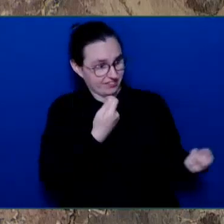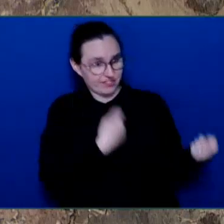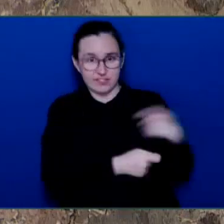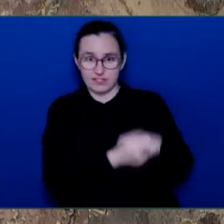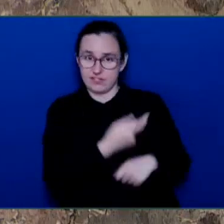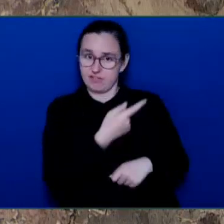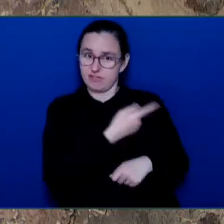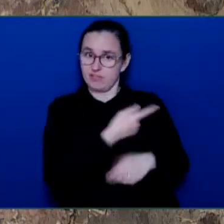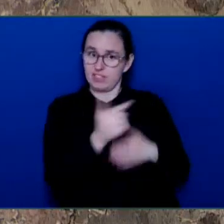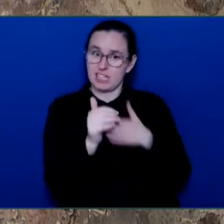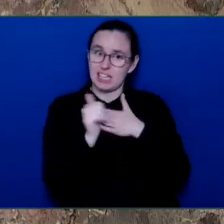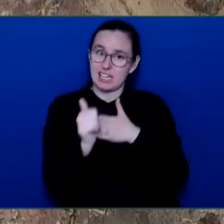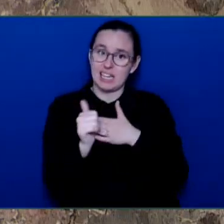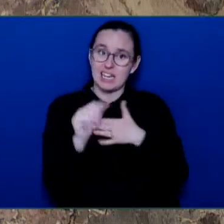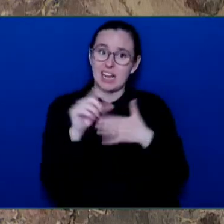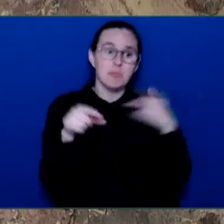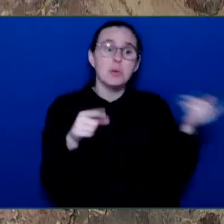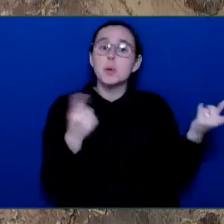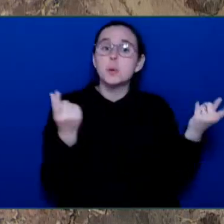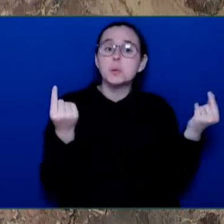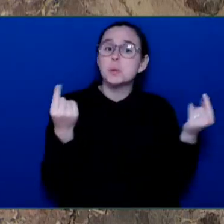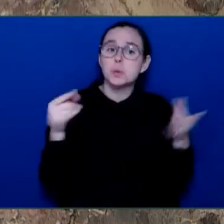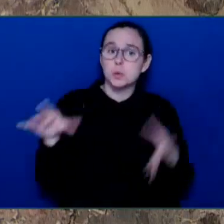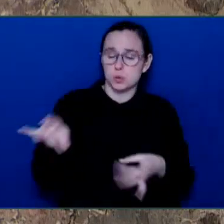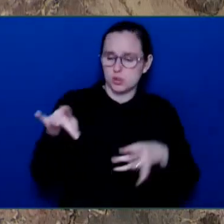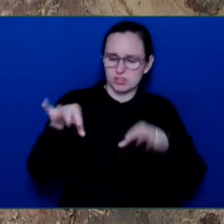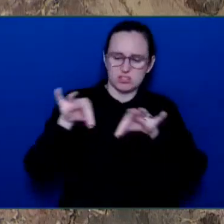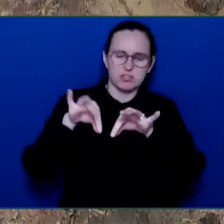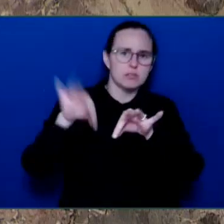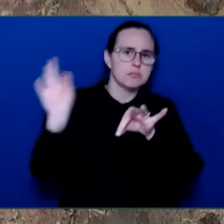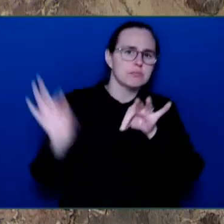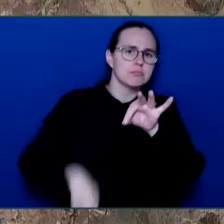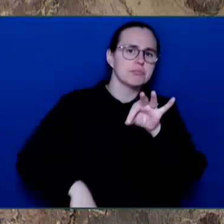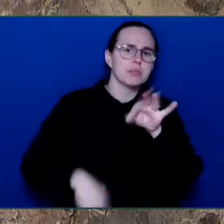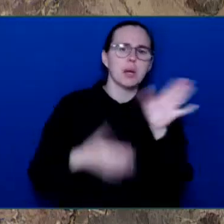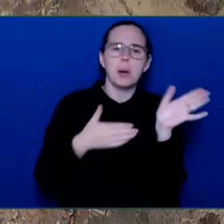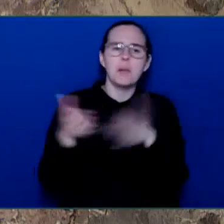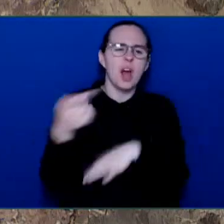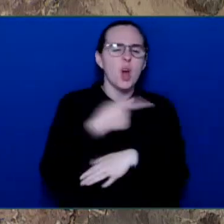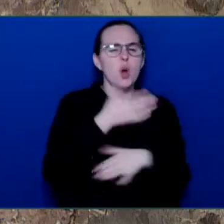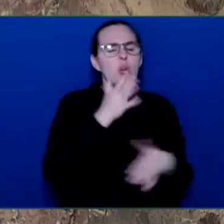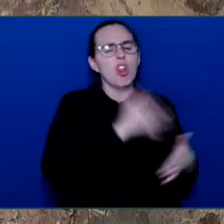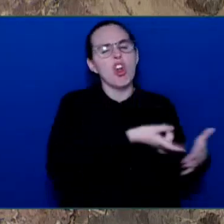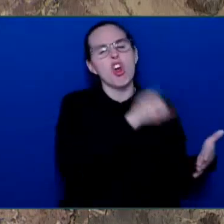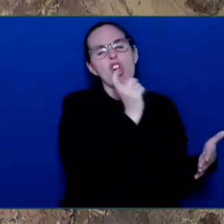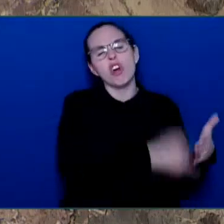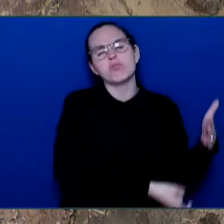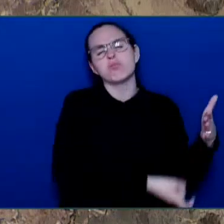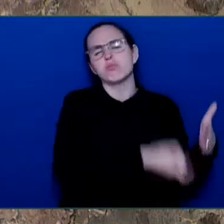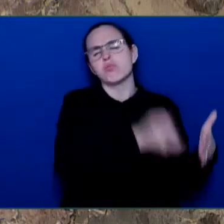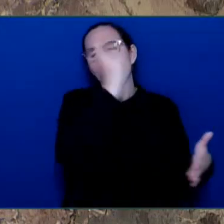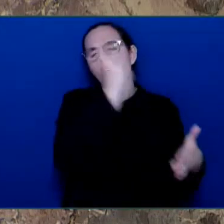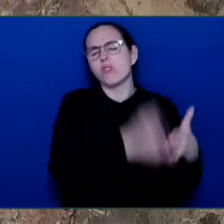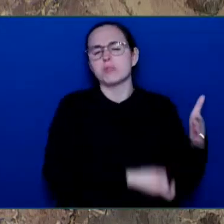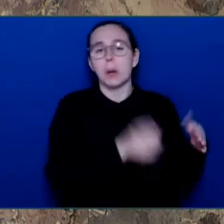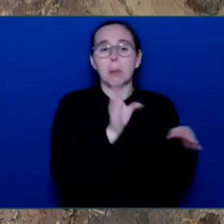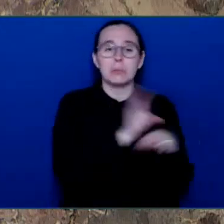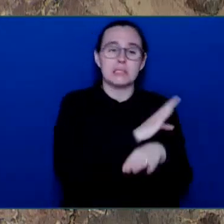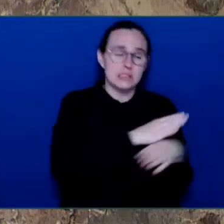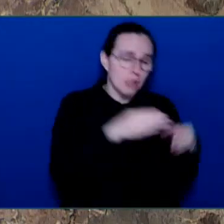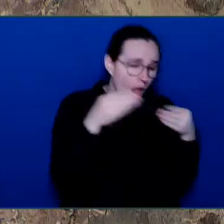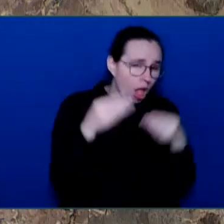cost BC businesses and individuals hugely. It would make communities insecure, and it would leave British